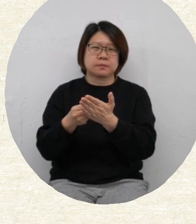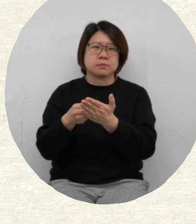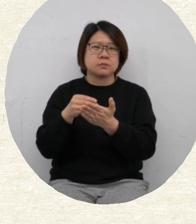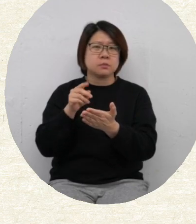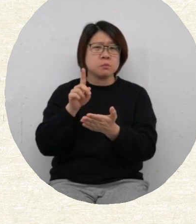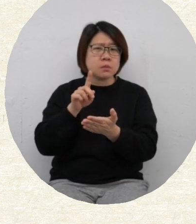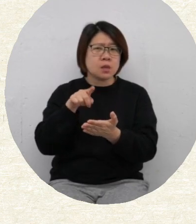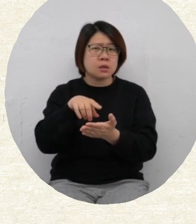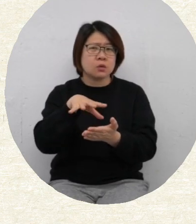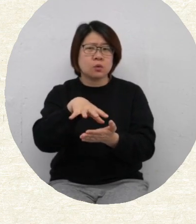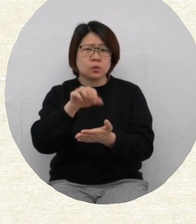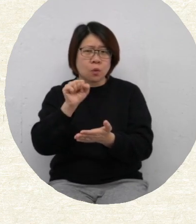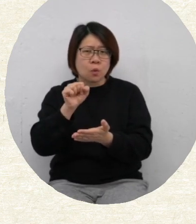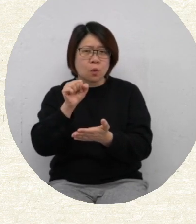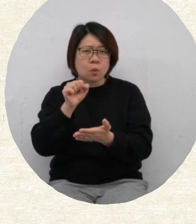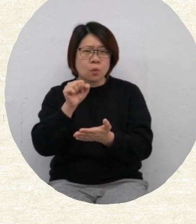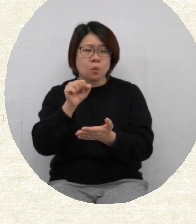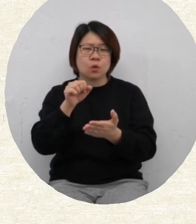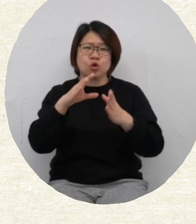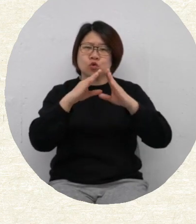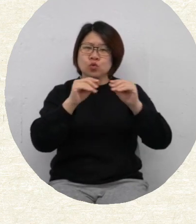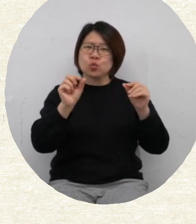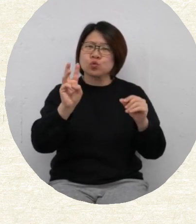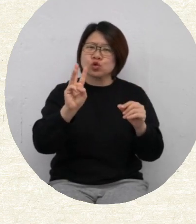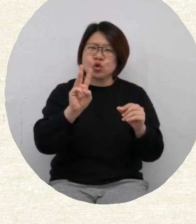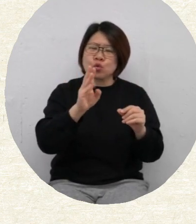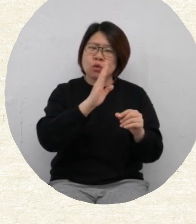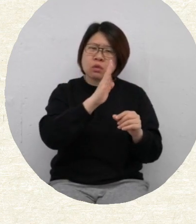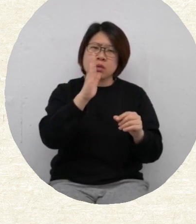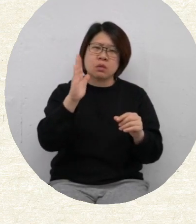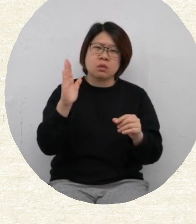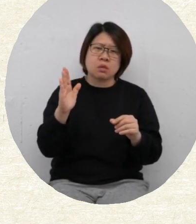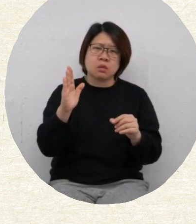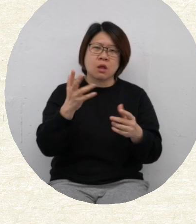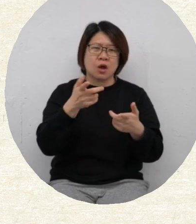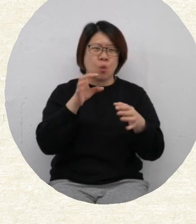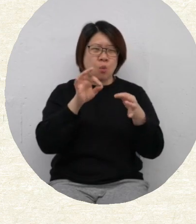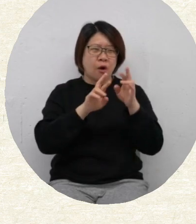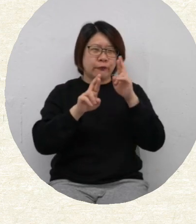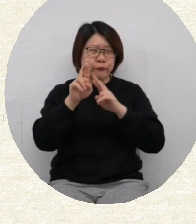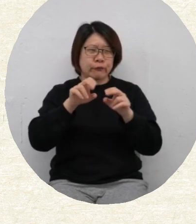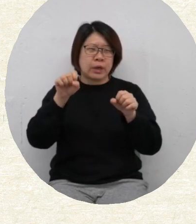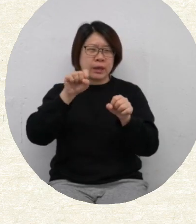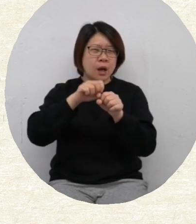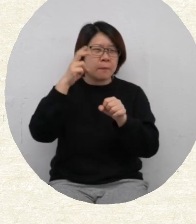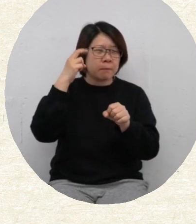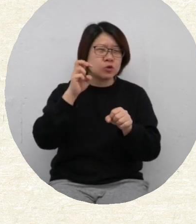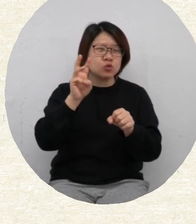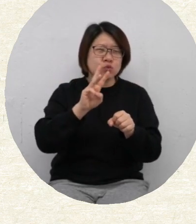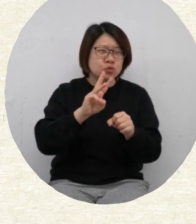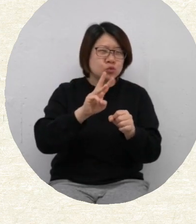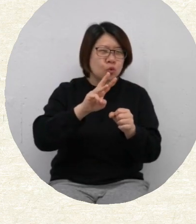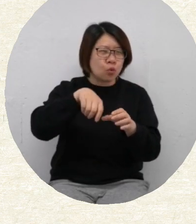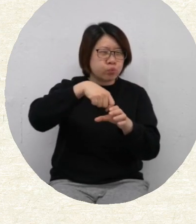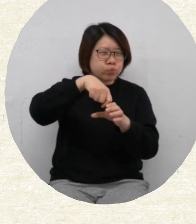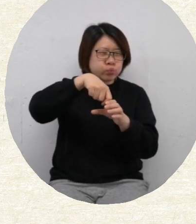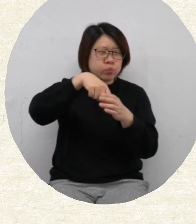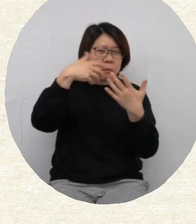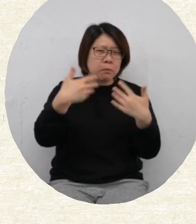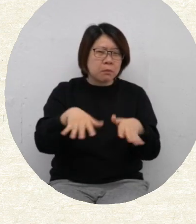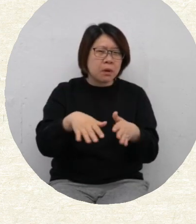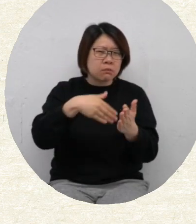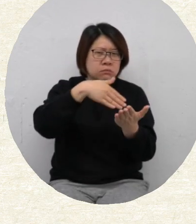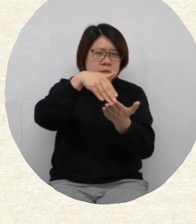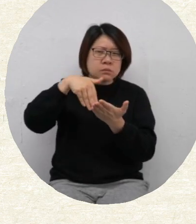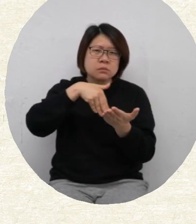of Chinese ink masters effect, because they use sort of different sort of solvents and